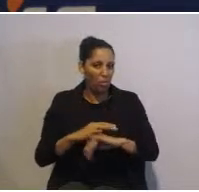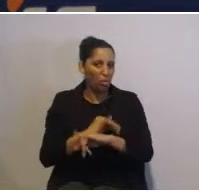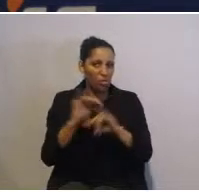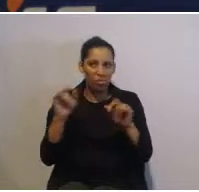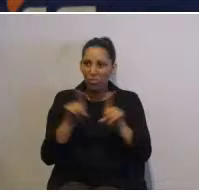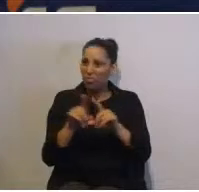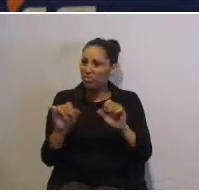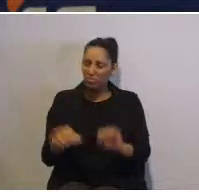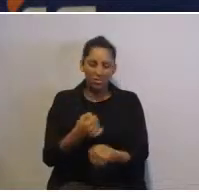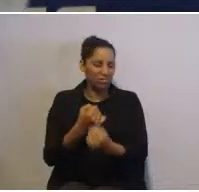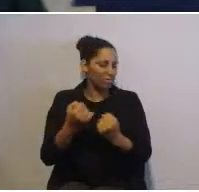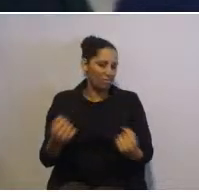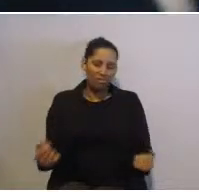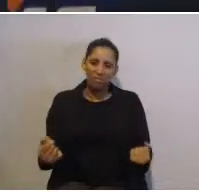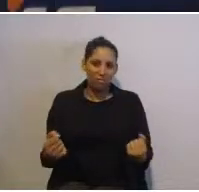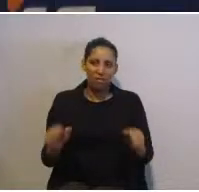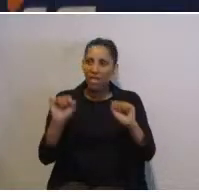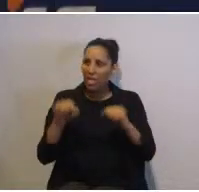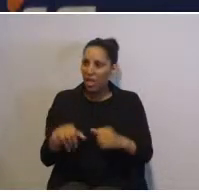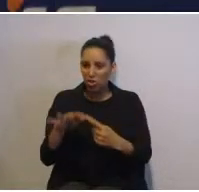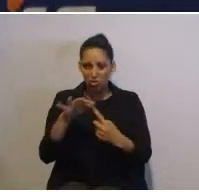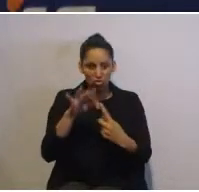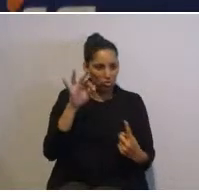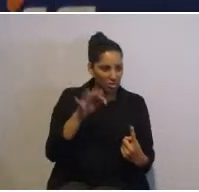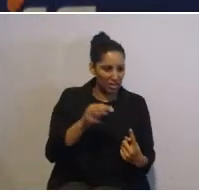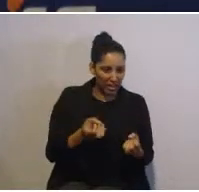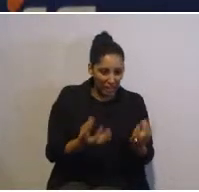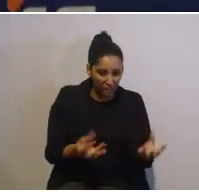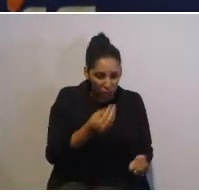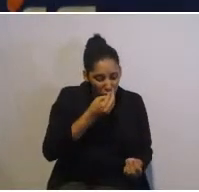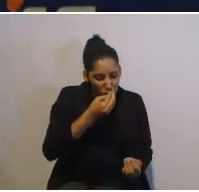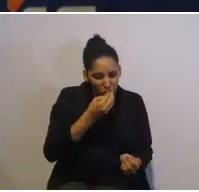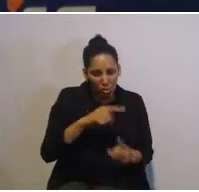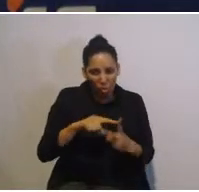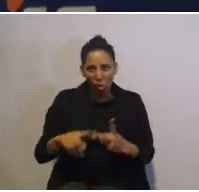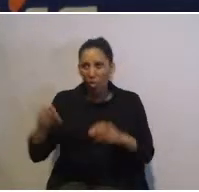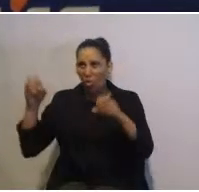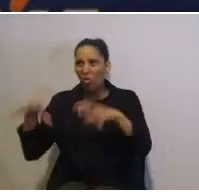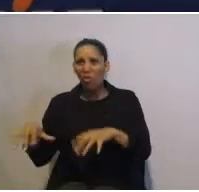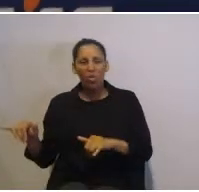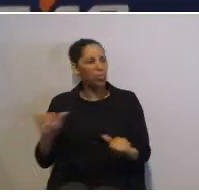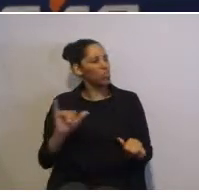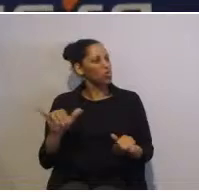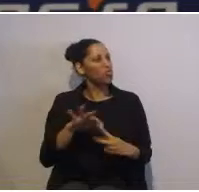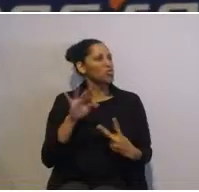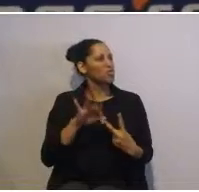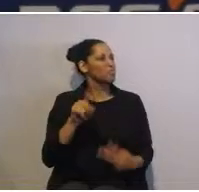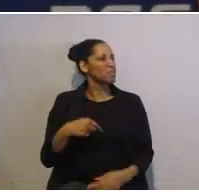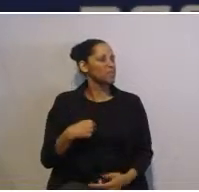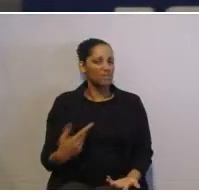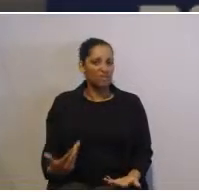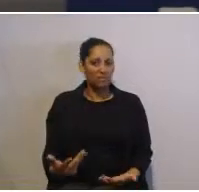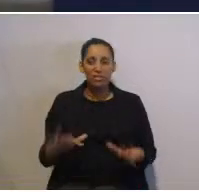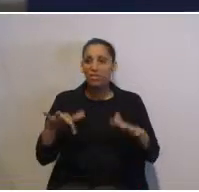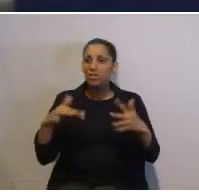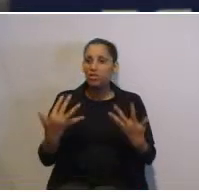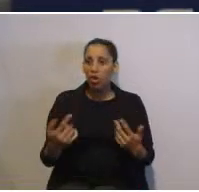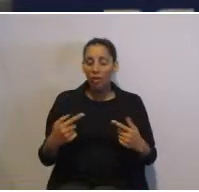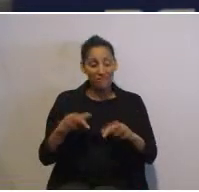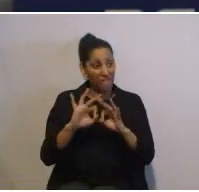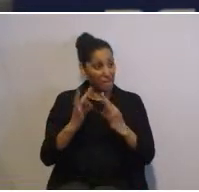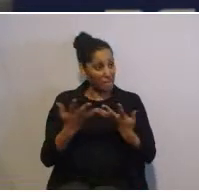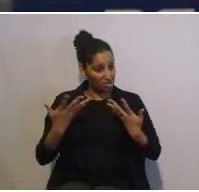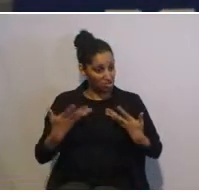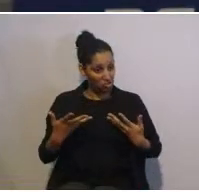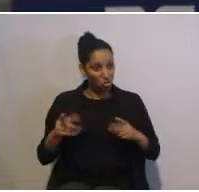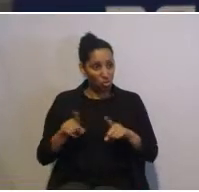impossible to choose between feeding the family and keeping the lights on. For the families such as mine and others, every increase